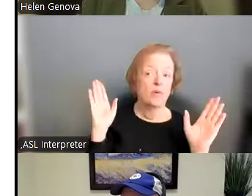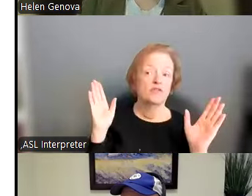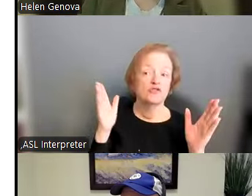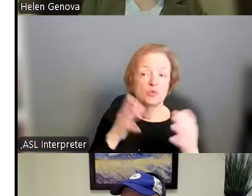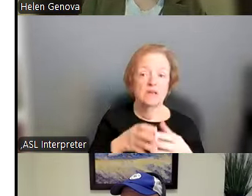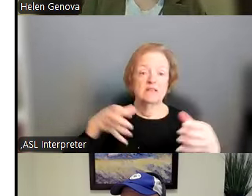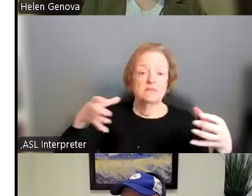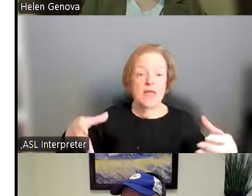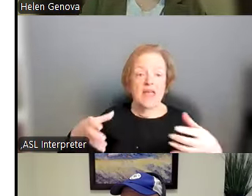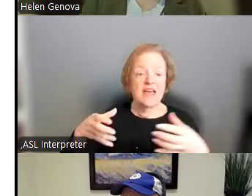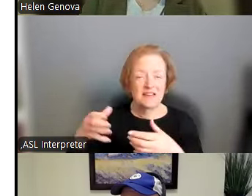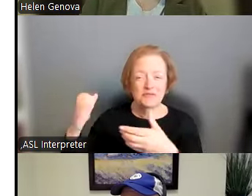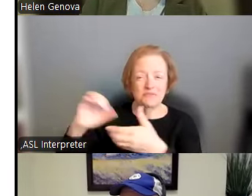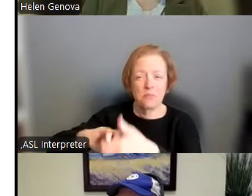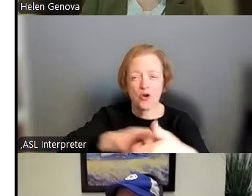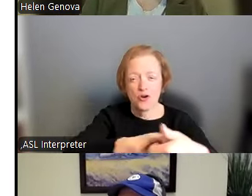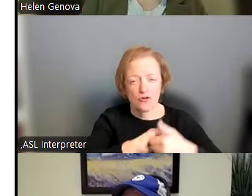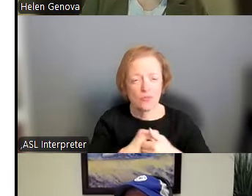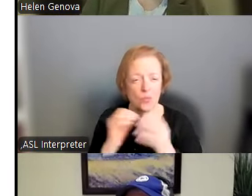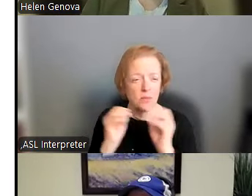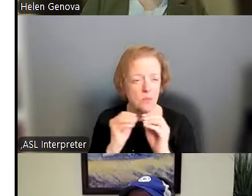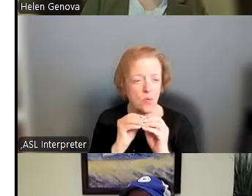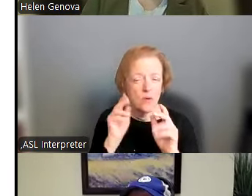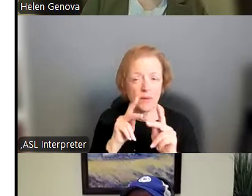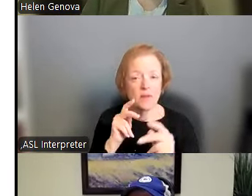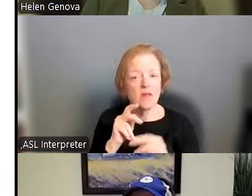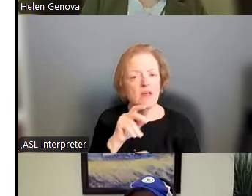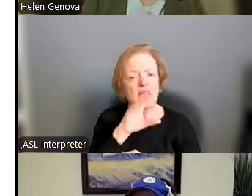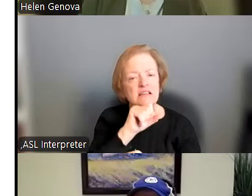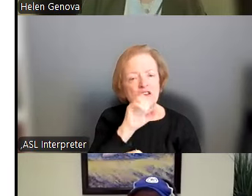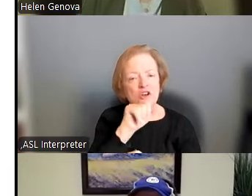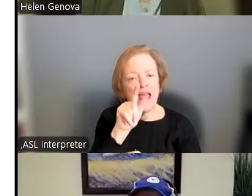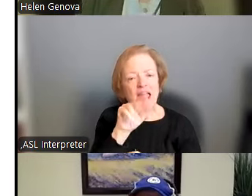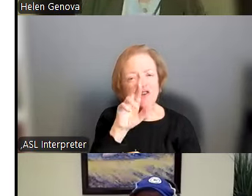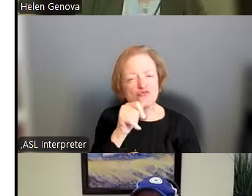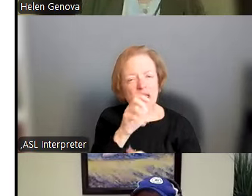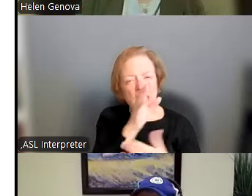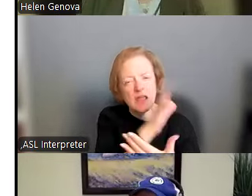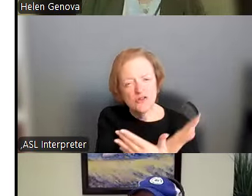there's a partnership possible. Is there an age range you guys are thinking about?